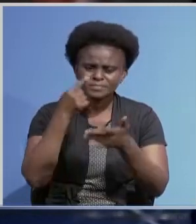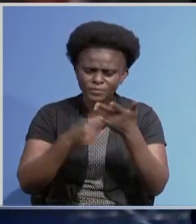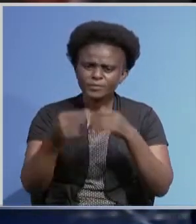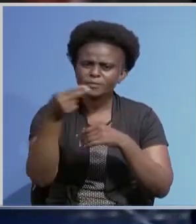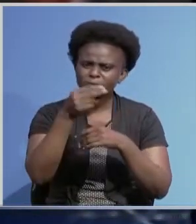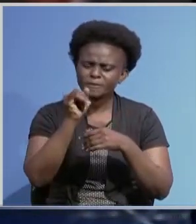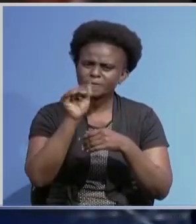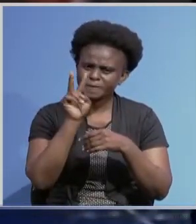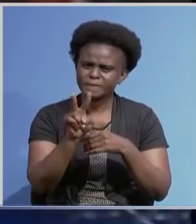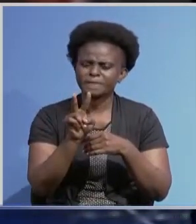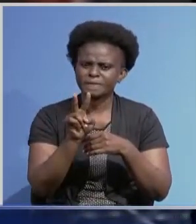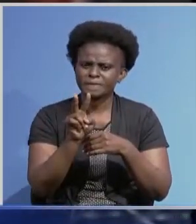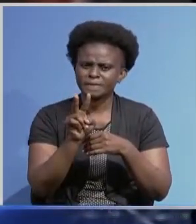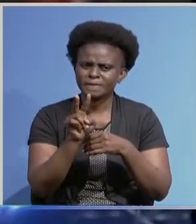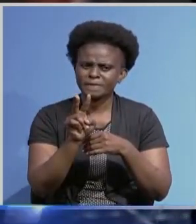HIV